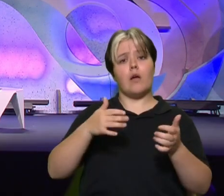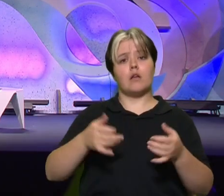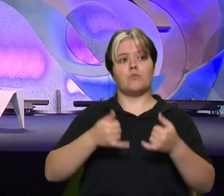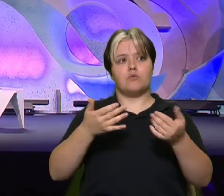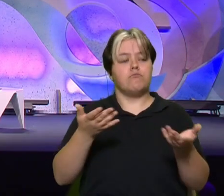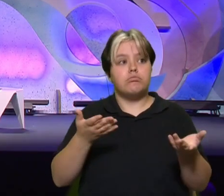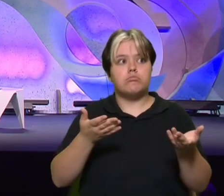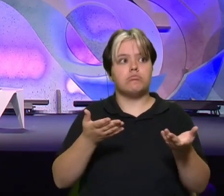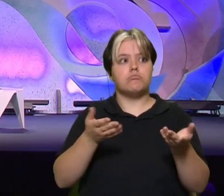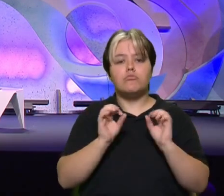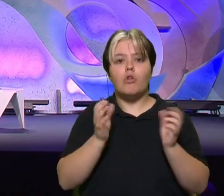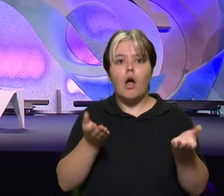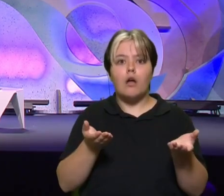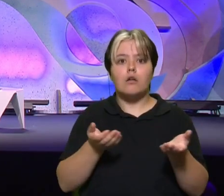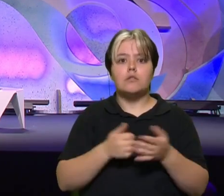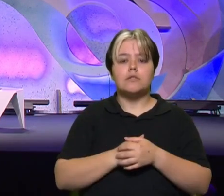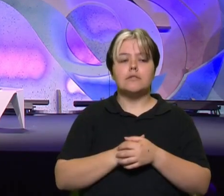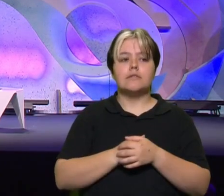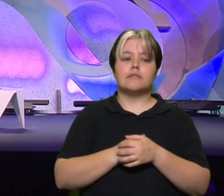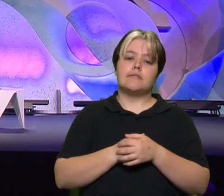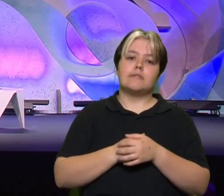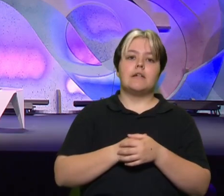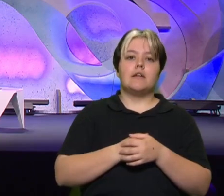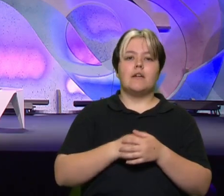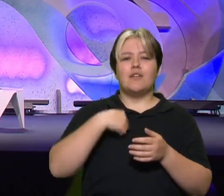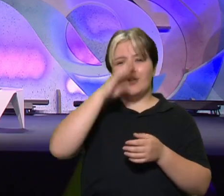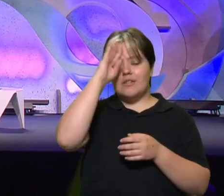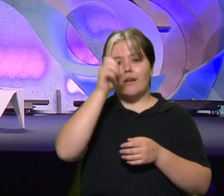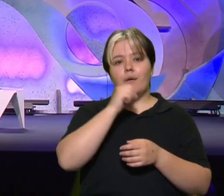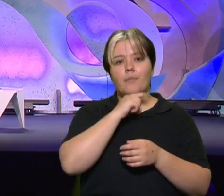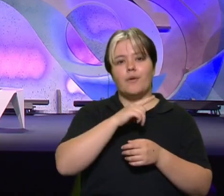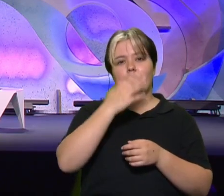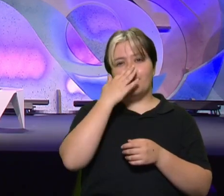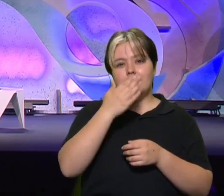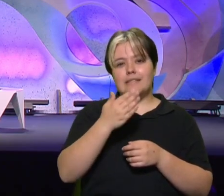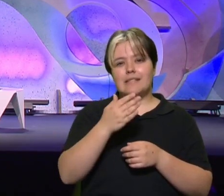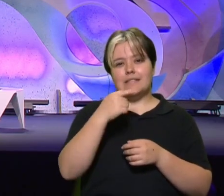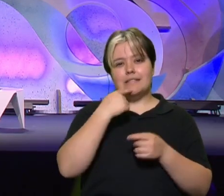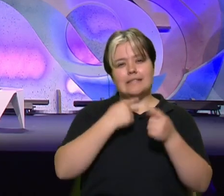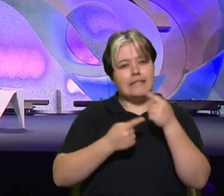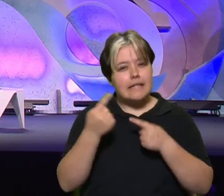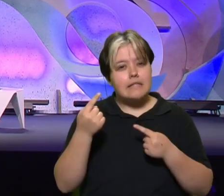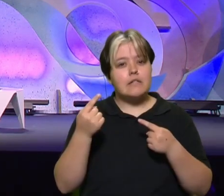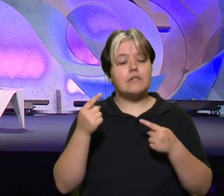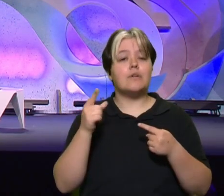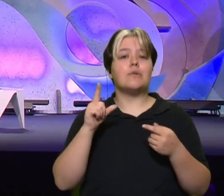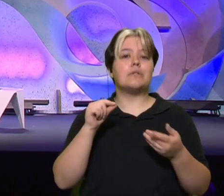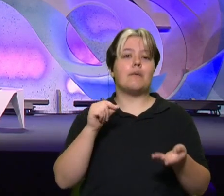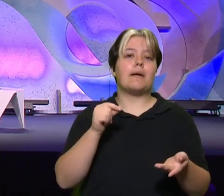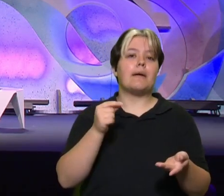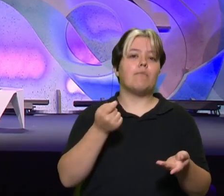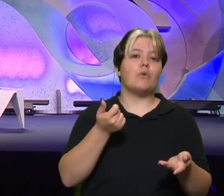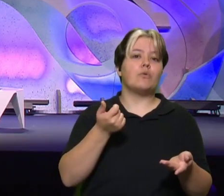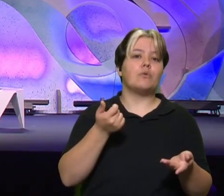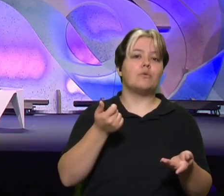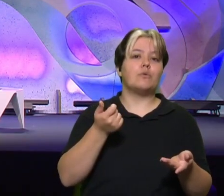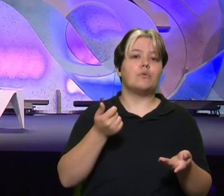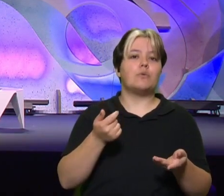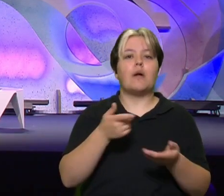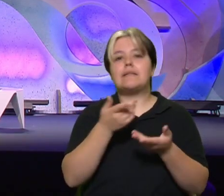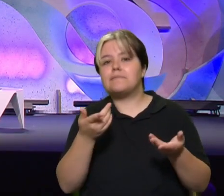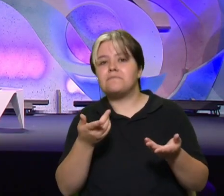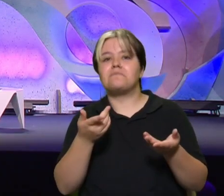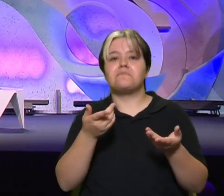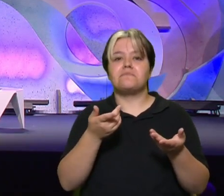mean, his family looked as if everything was fine, and then everything around them wasn't. And so this is, I mean, it can seem strange and not